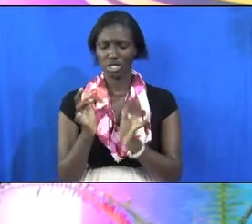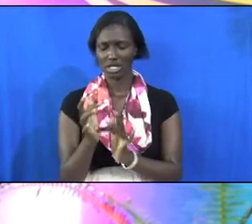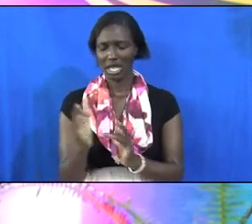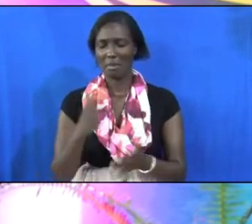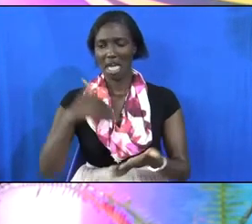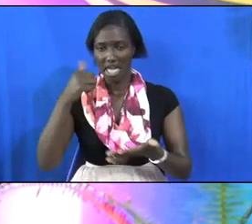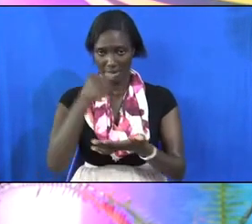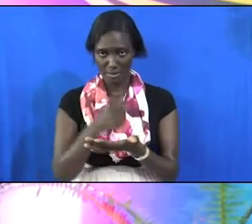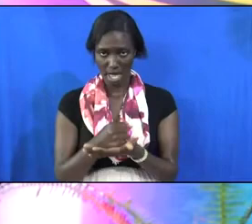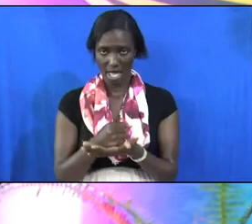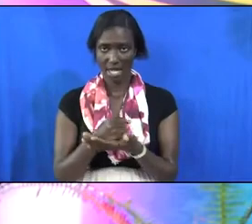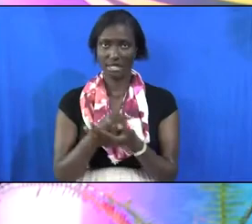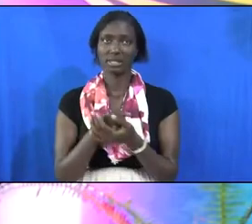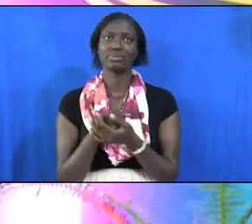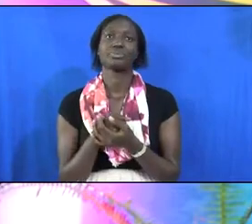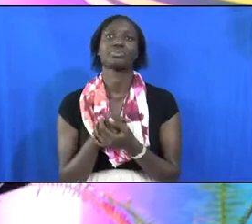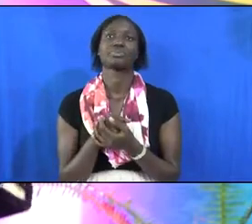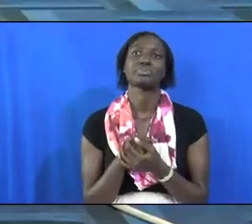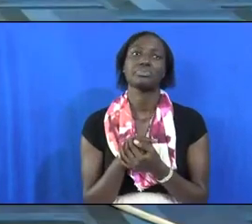name.